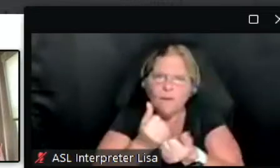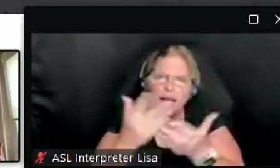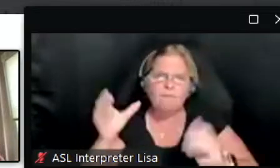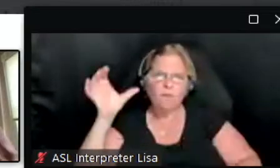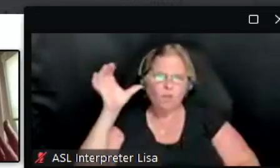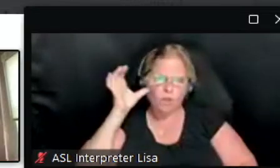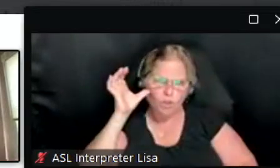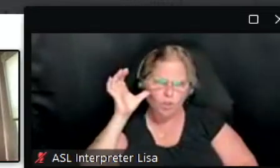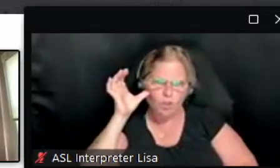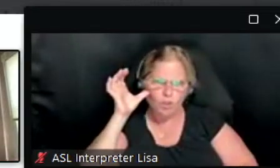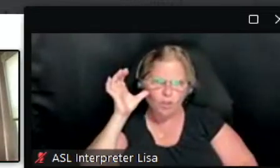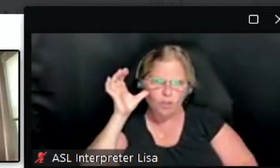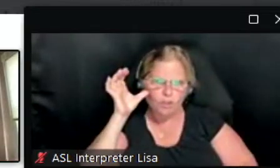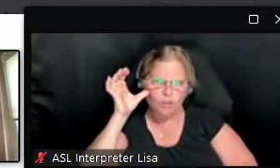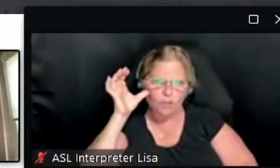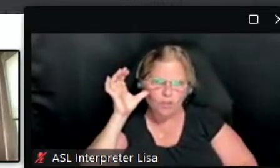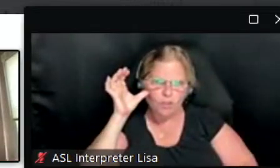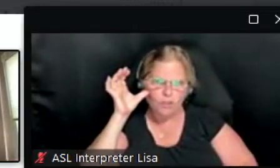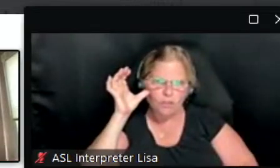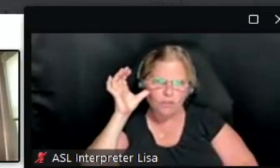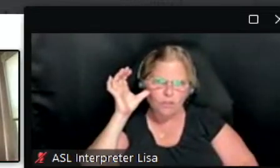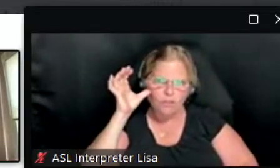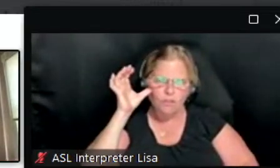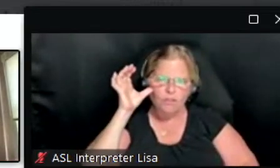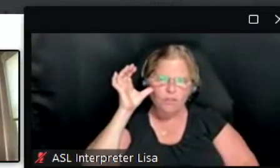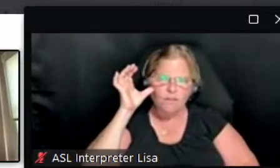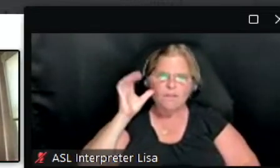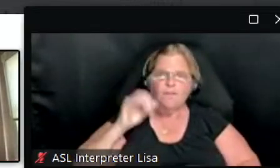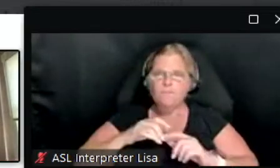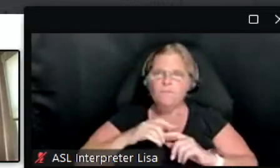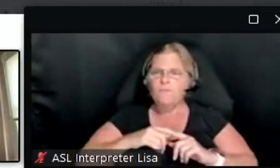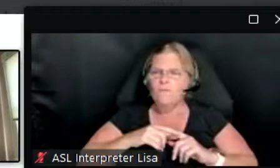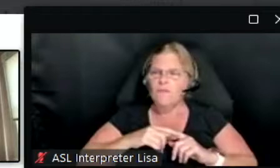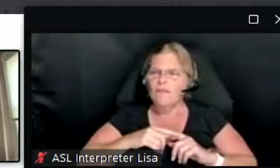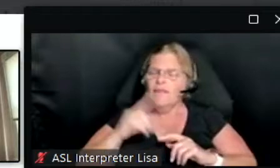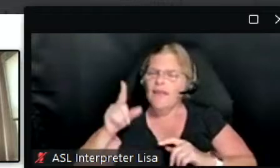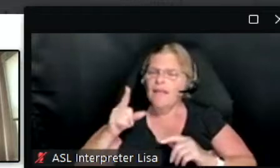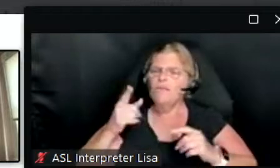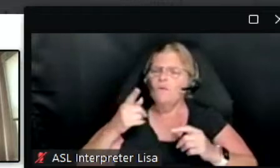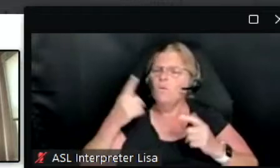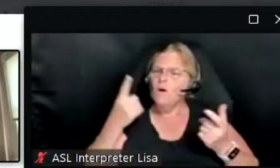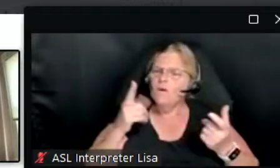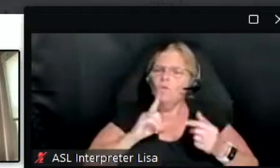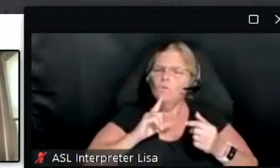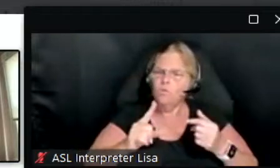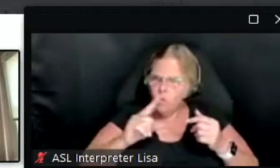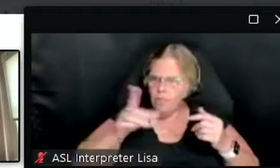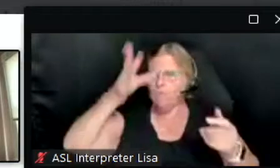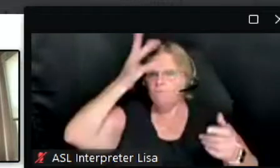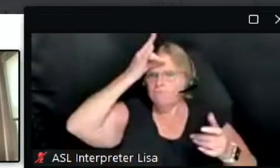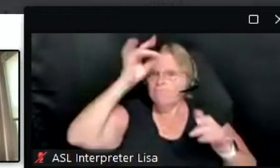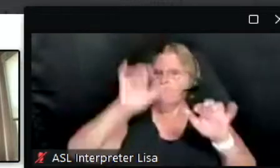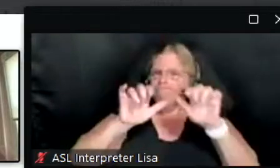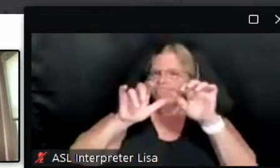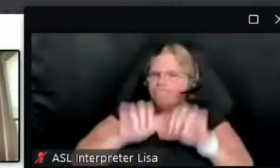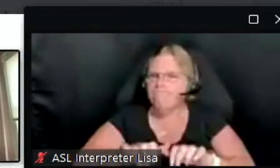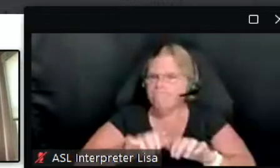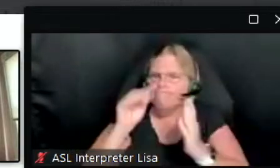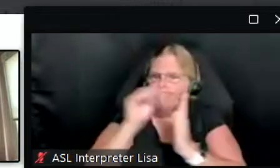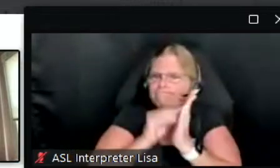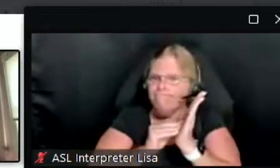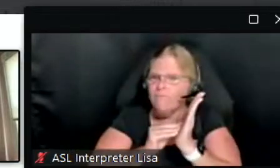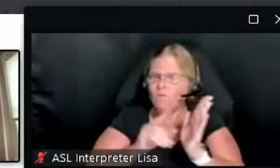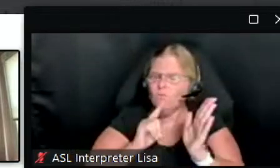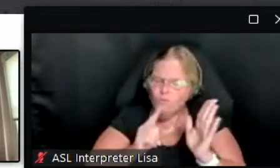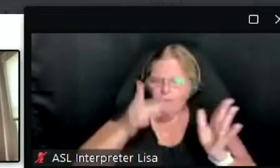then pulling out the things that for you rise to the top. And putting them down. It really, when